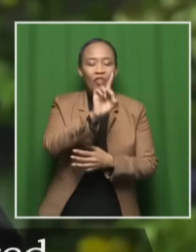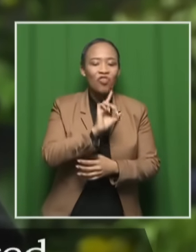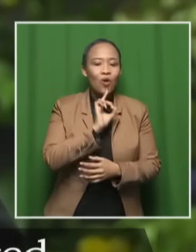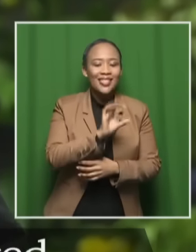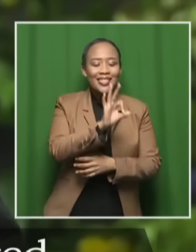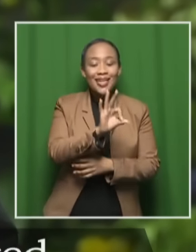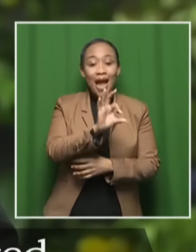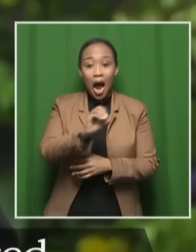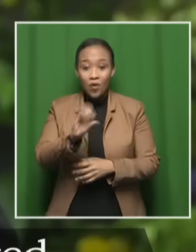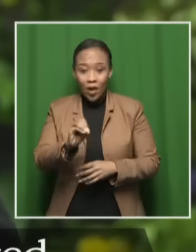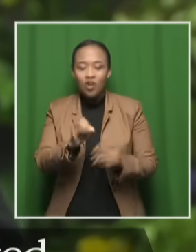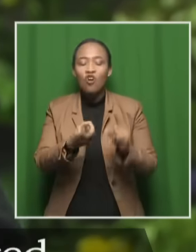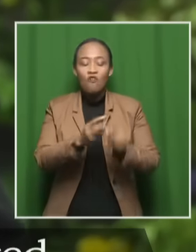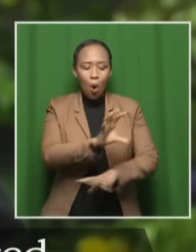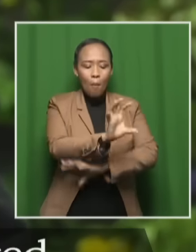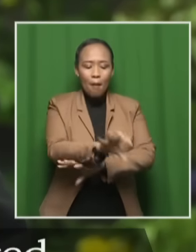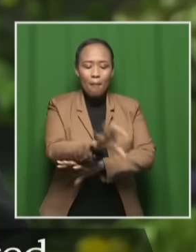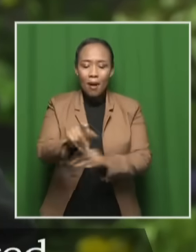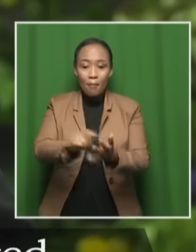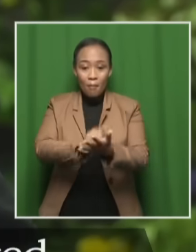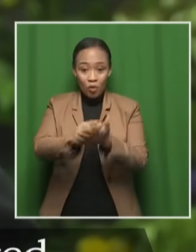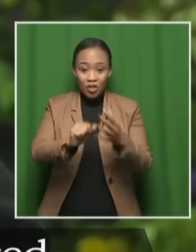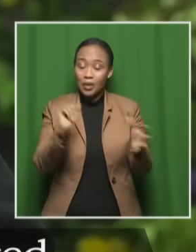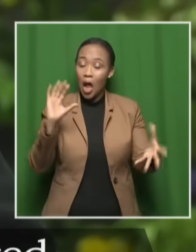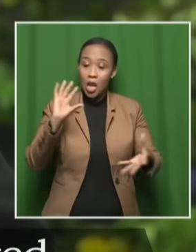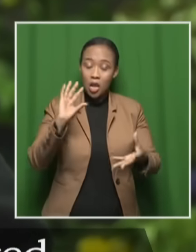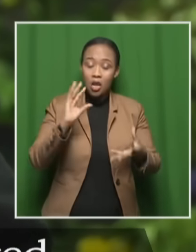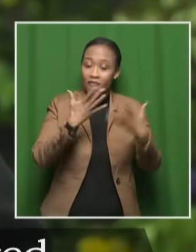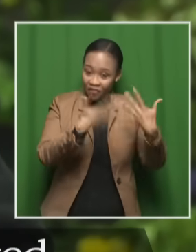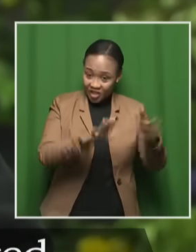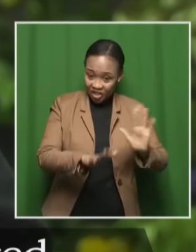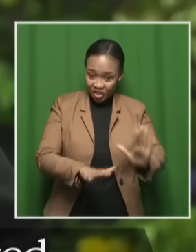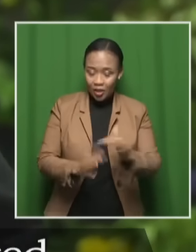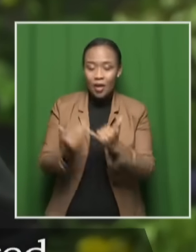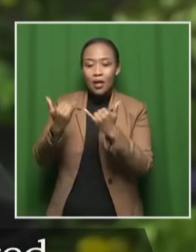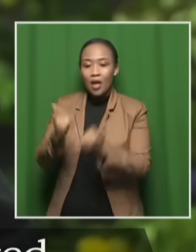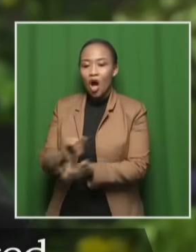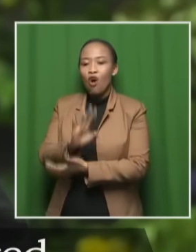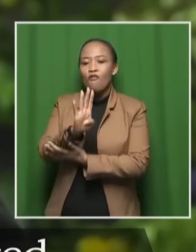1,300 of those have been completed at this point. We are at